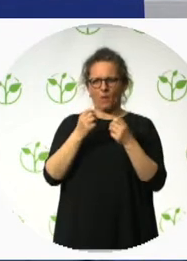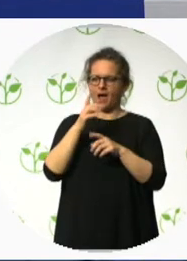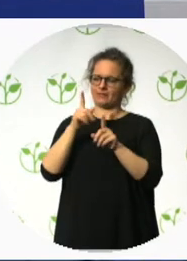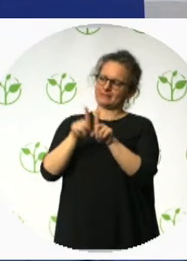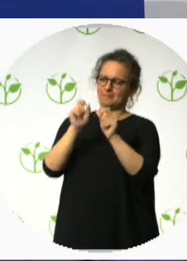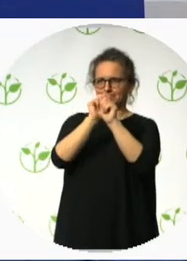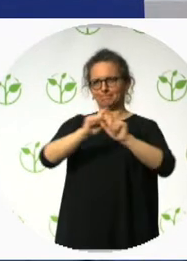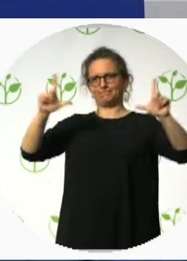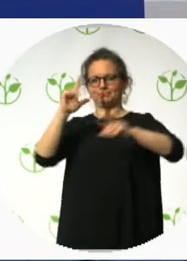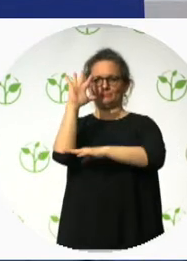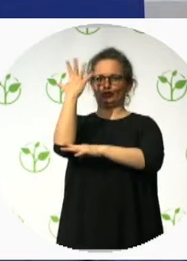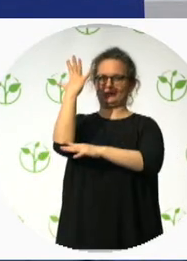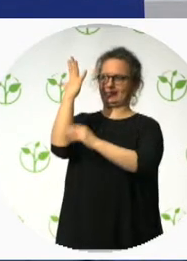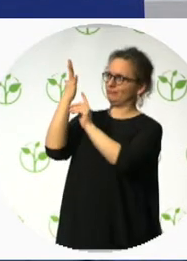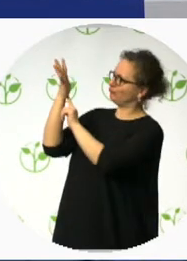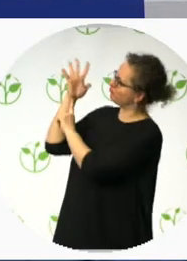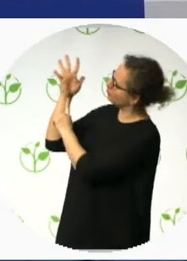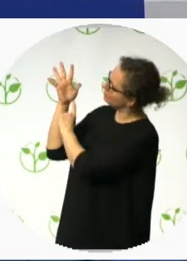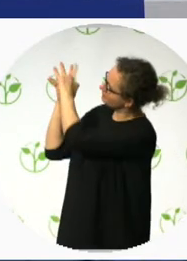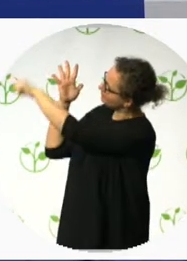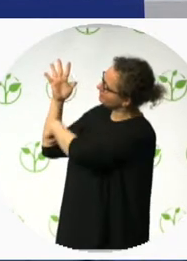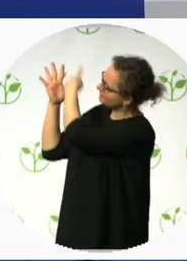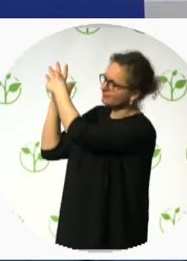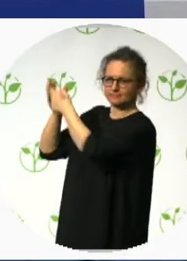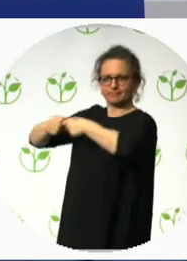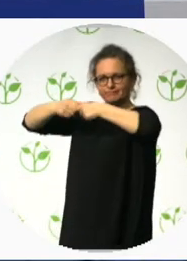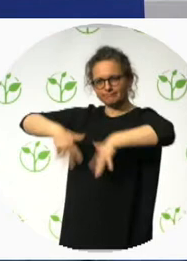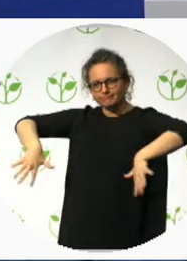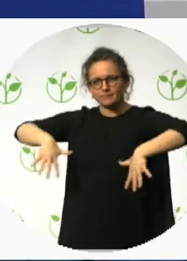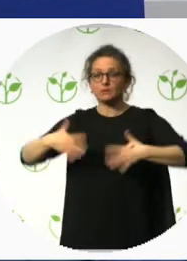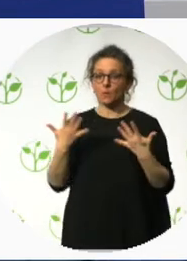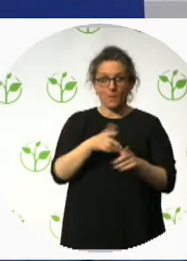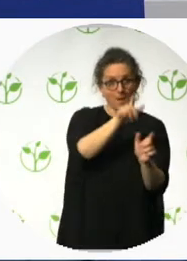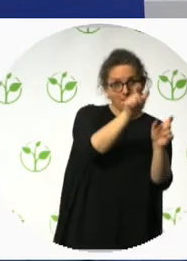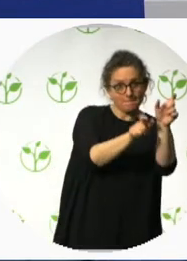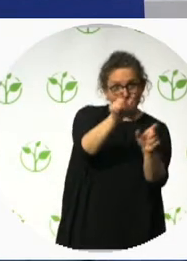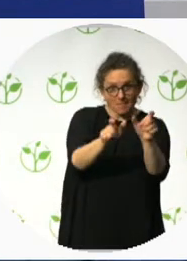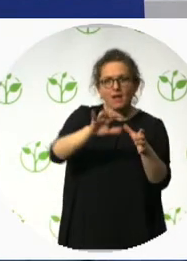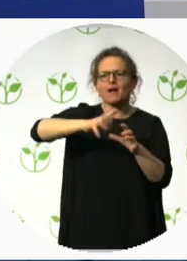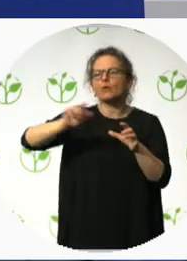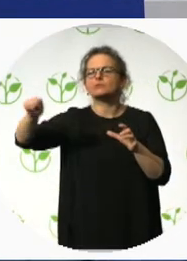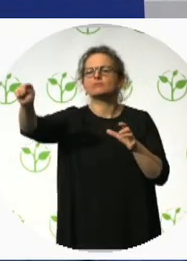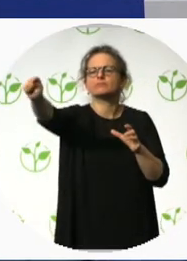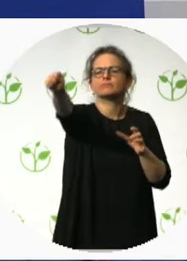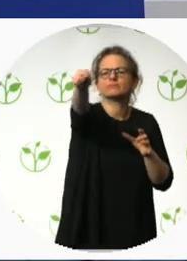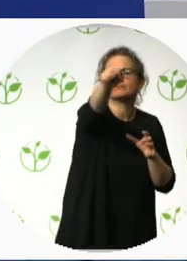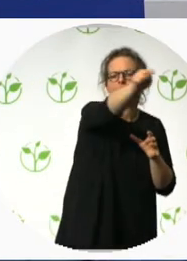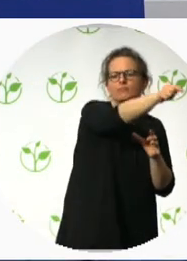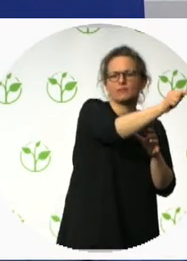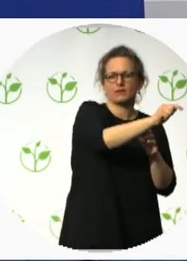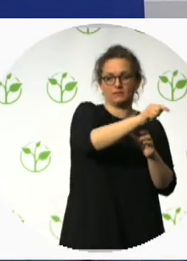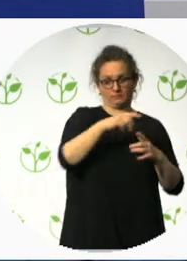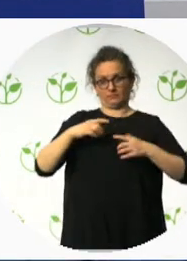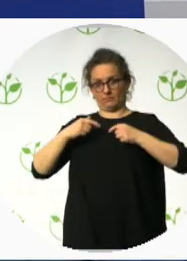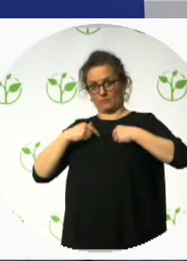deaf associations, which help us to absorb the deaf people into our program. And during the program, we will